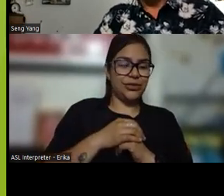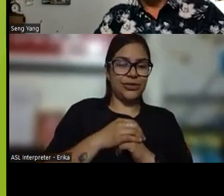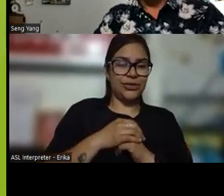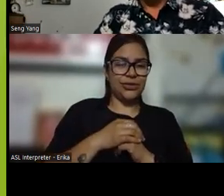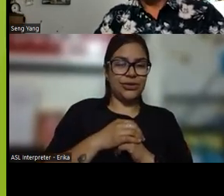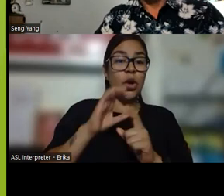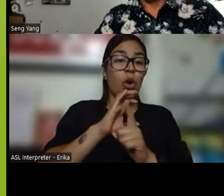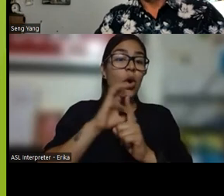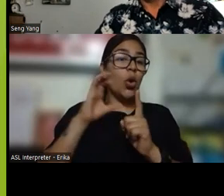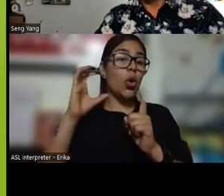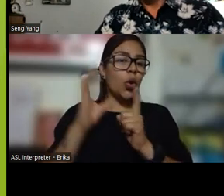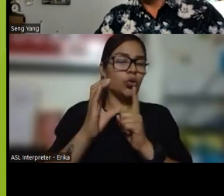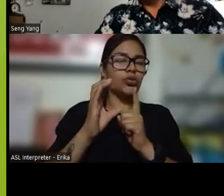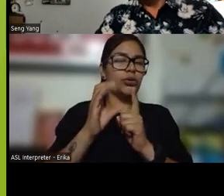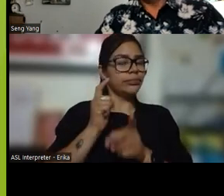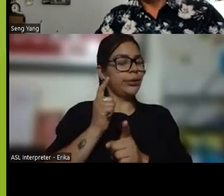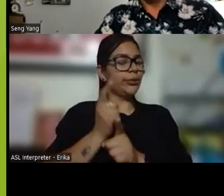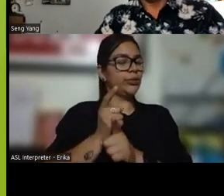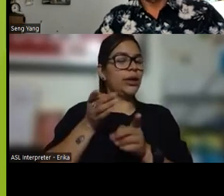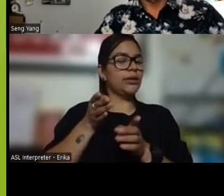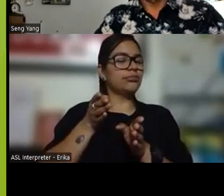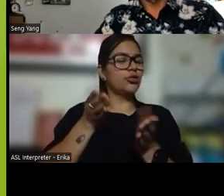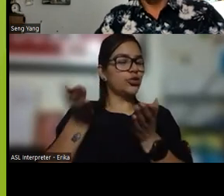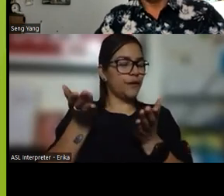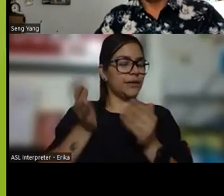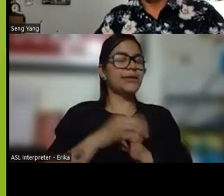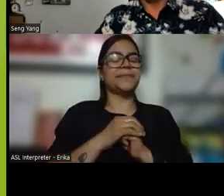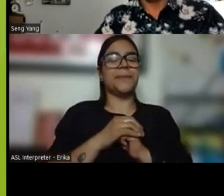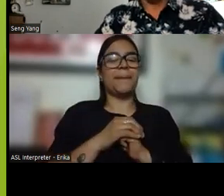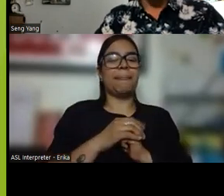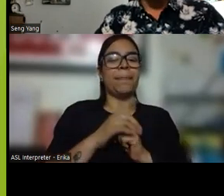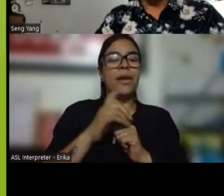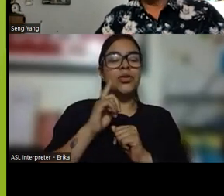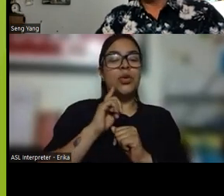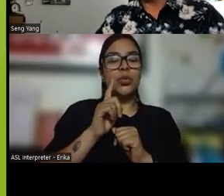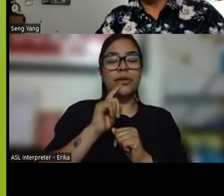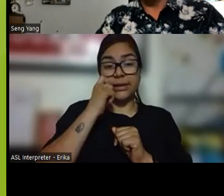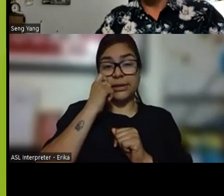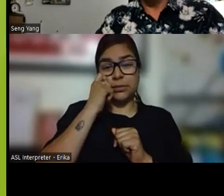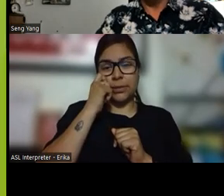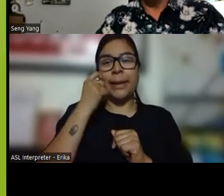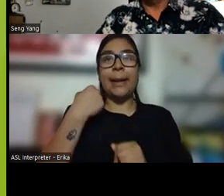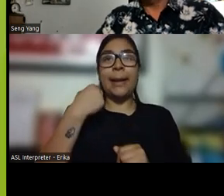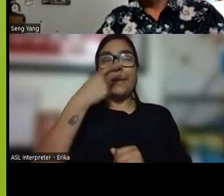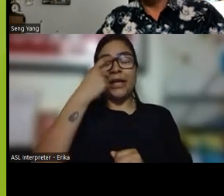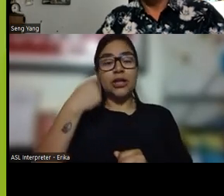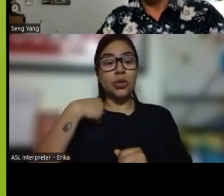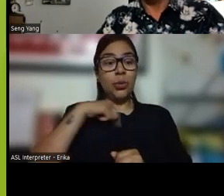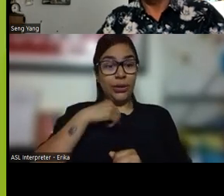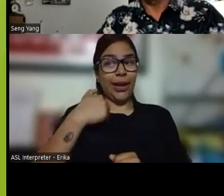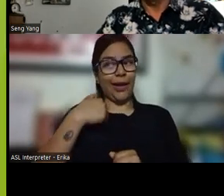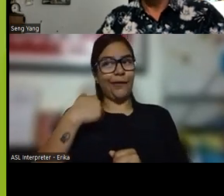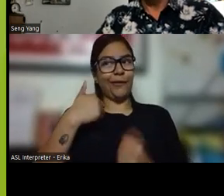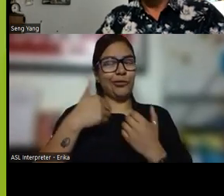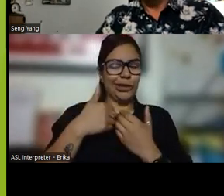Culturally appropriate service, we in the Hmongs, because we have our own belief and we